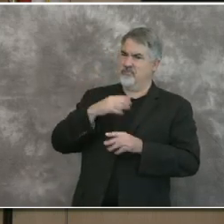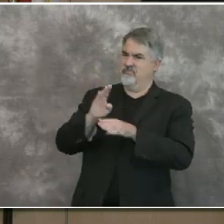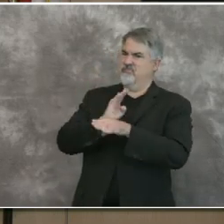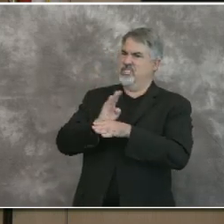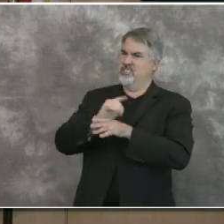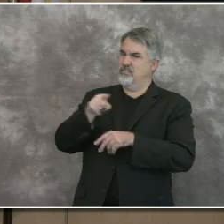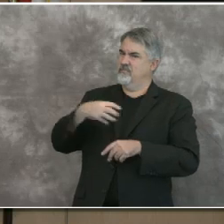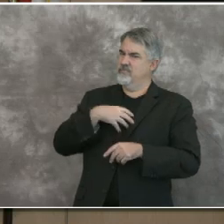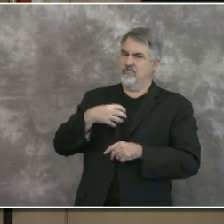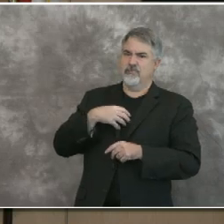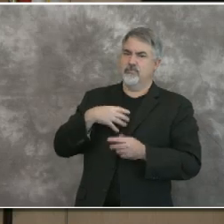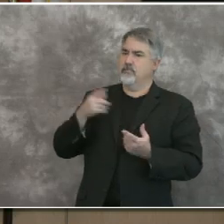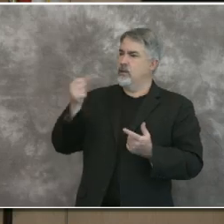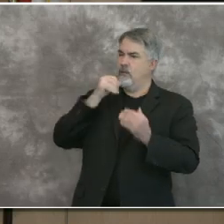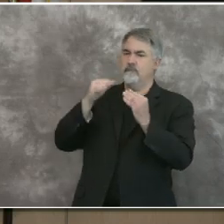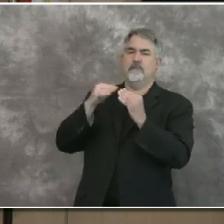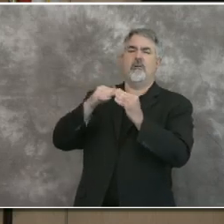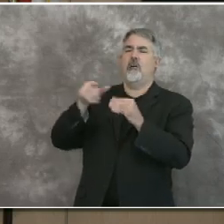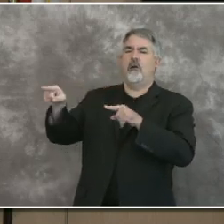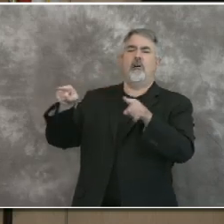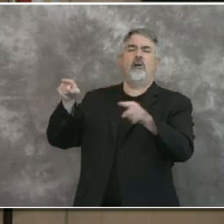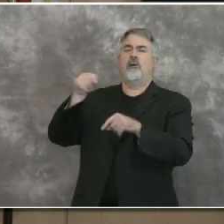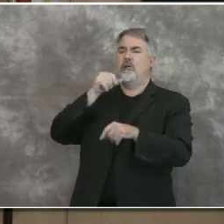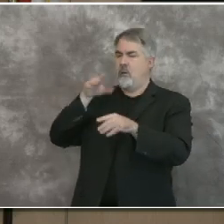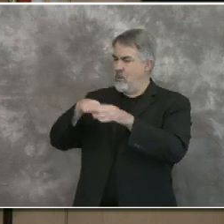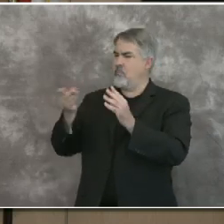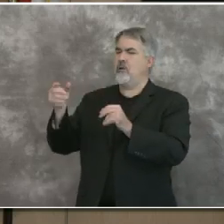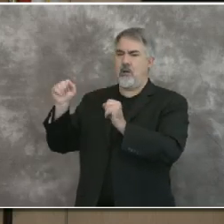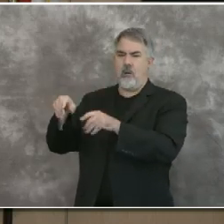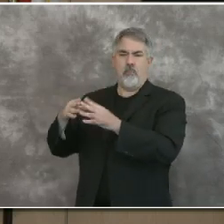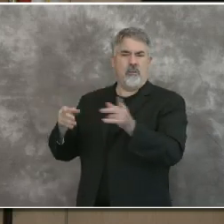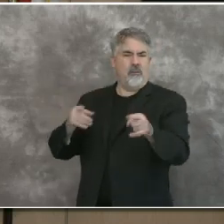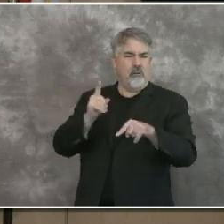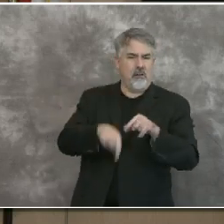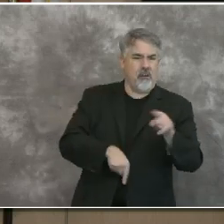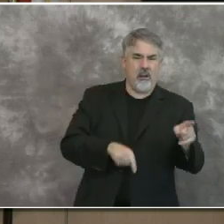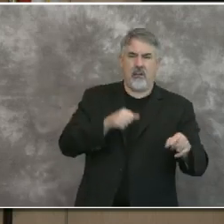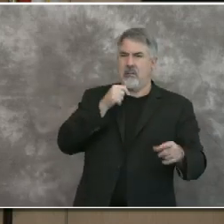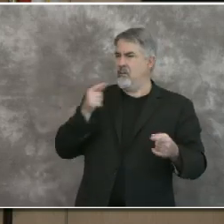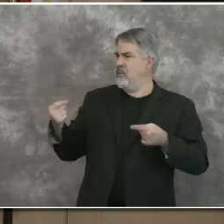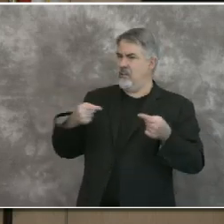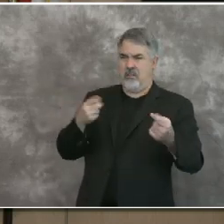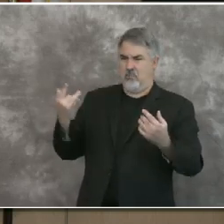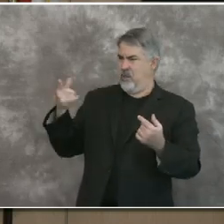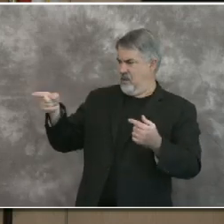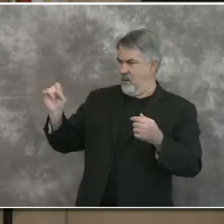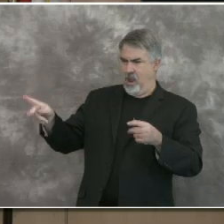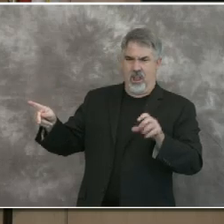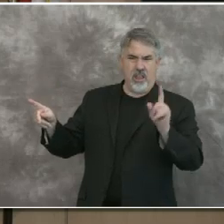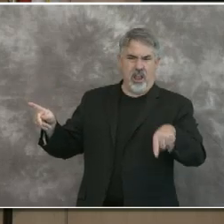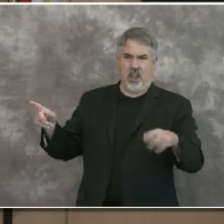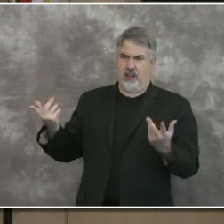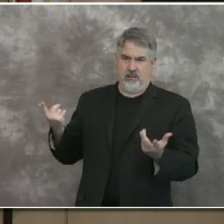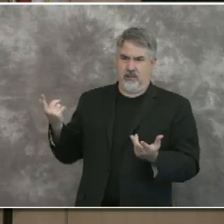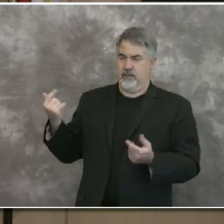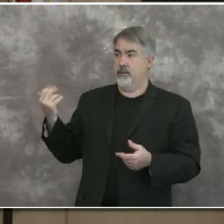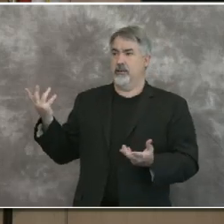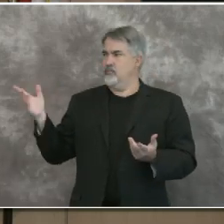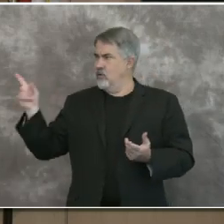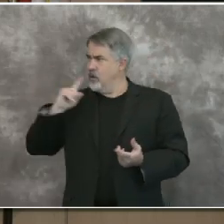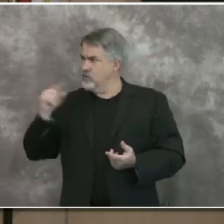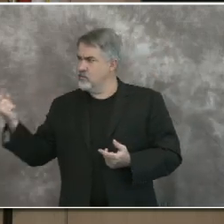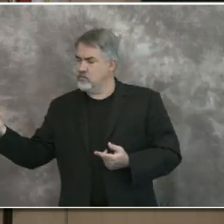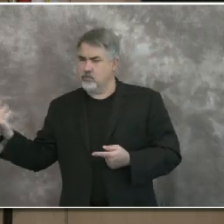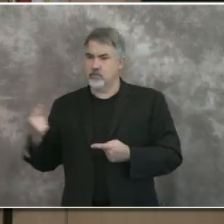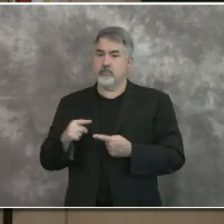uneven enforcement of the rules. Some businesses get excited, others are not. I was looking for a response to that. And then secondly, we're also